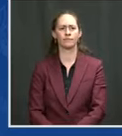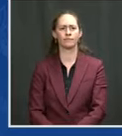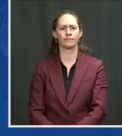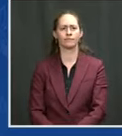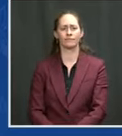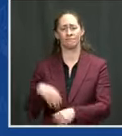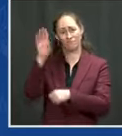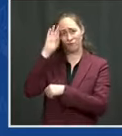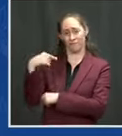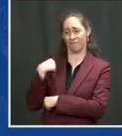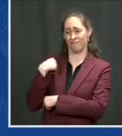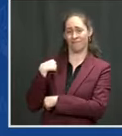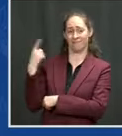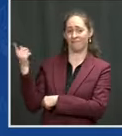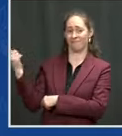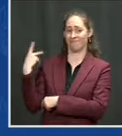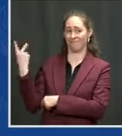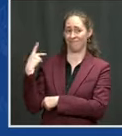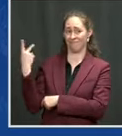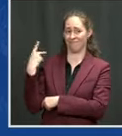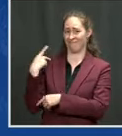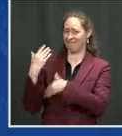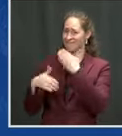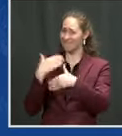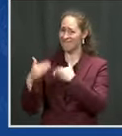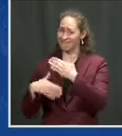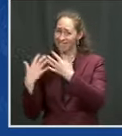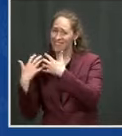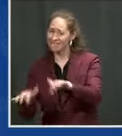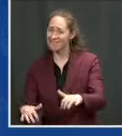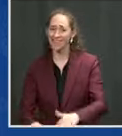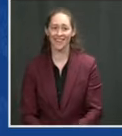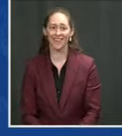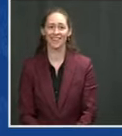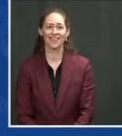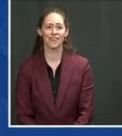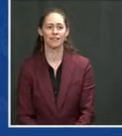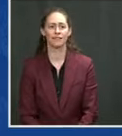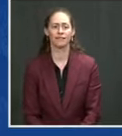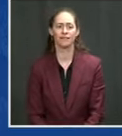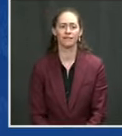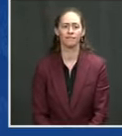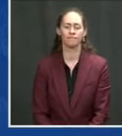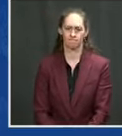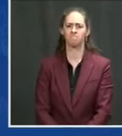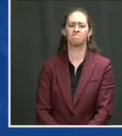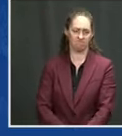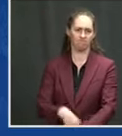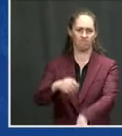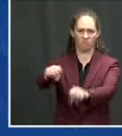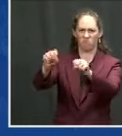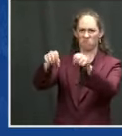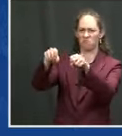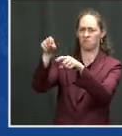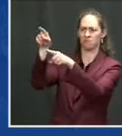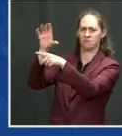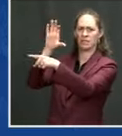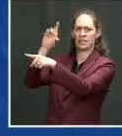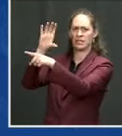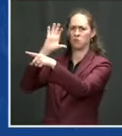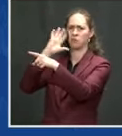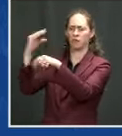the next little bit. Yeah, I think we expect more and more guidance from the CDC for vaccinated people. And, you know, it's it's